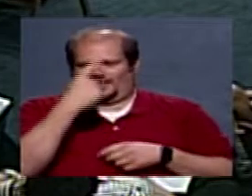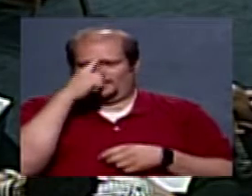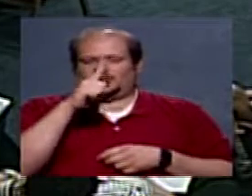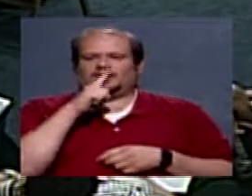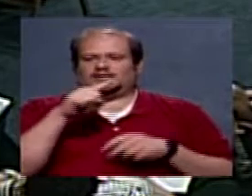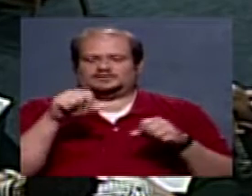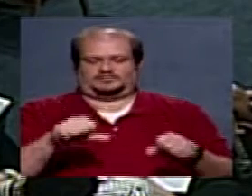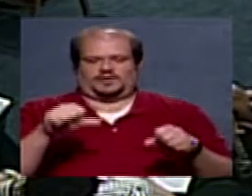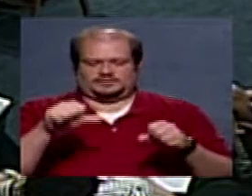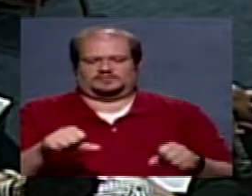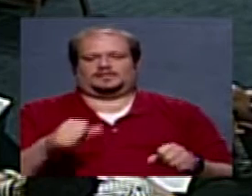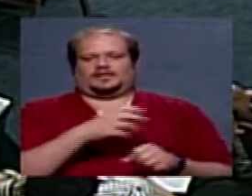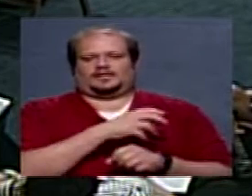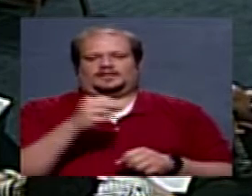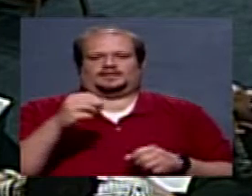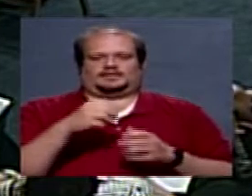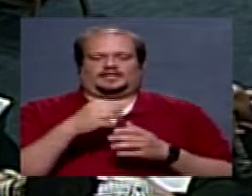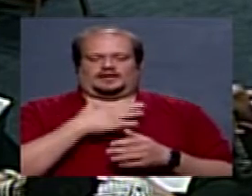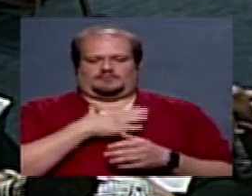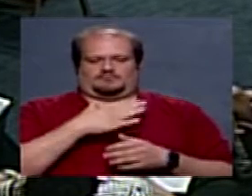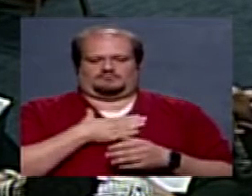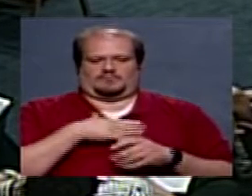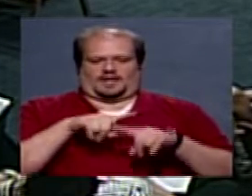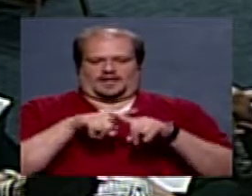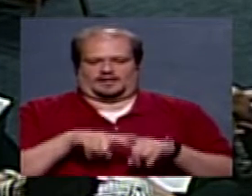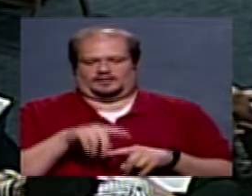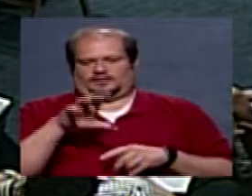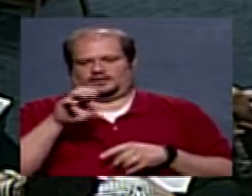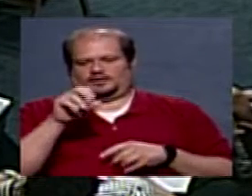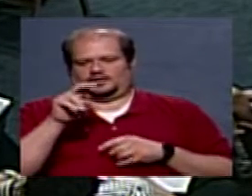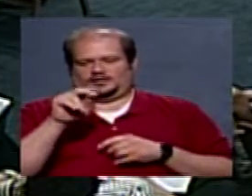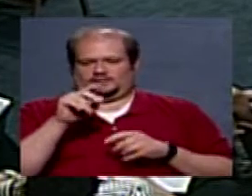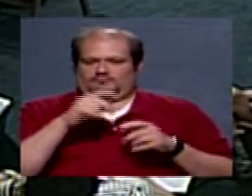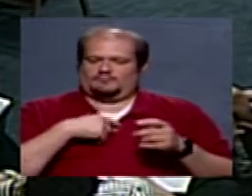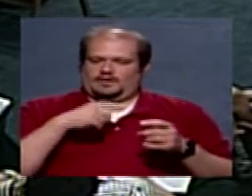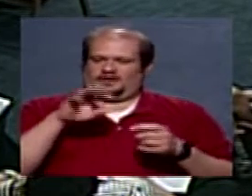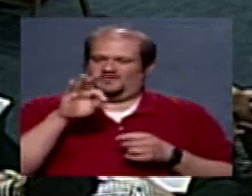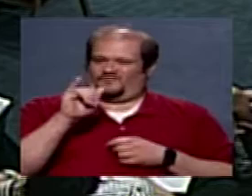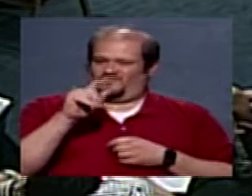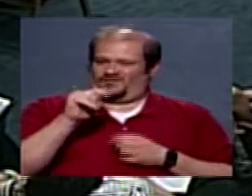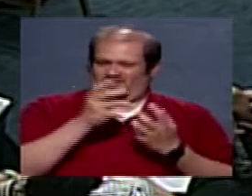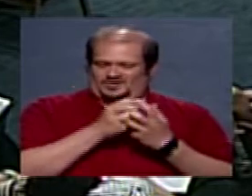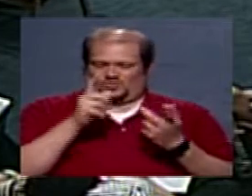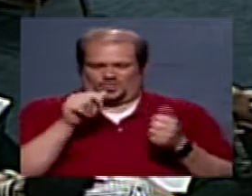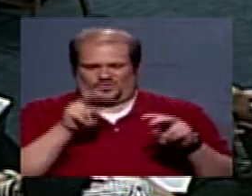a possibility. And my contention is it's the fit.